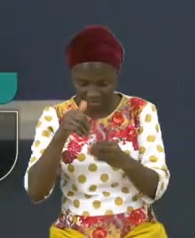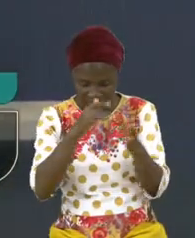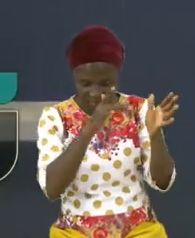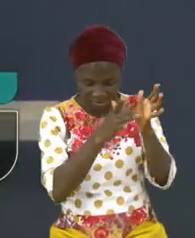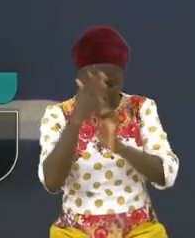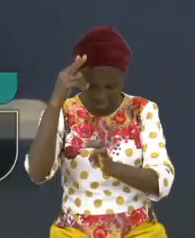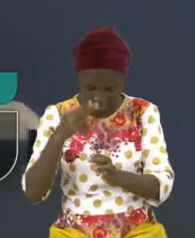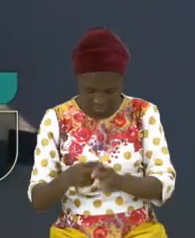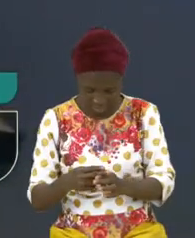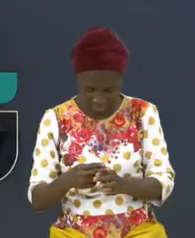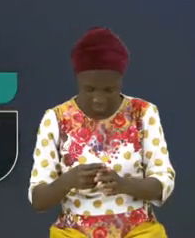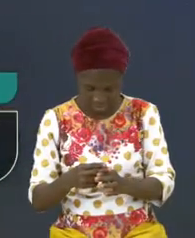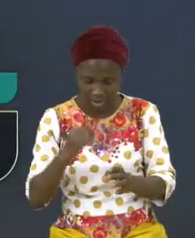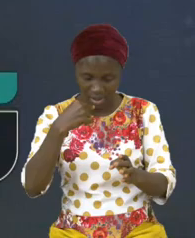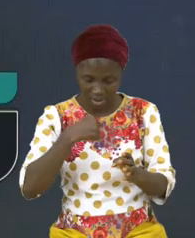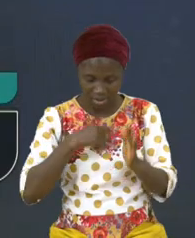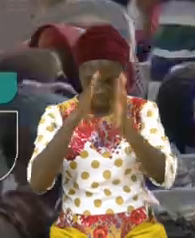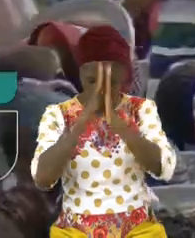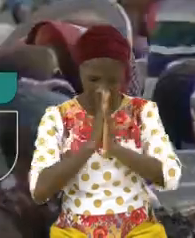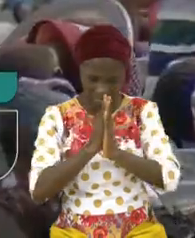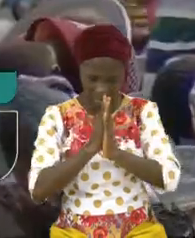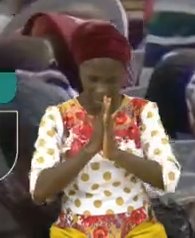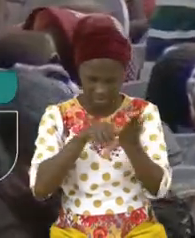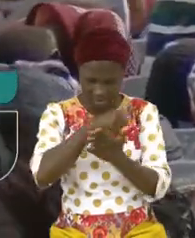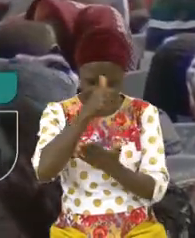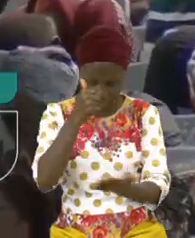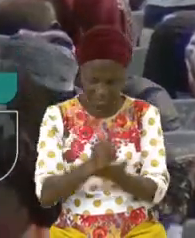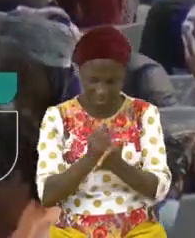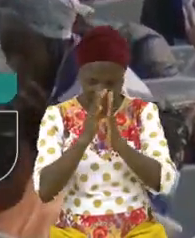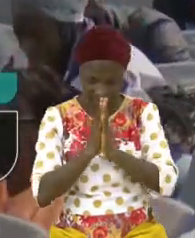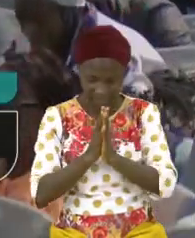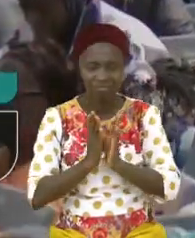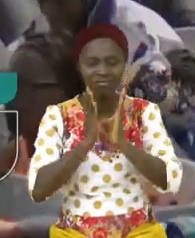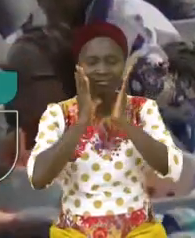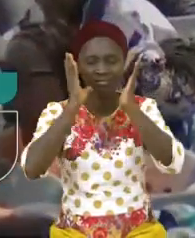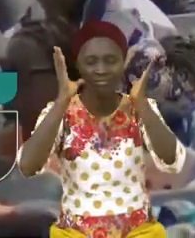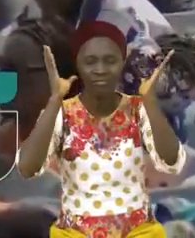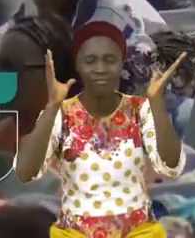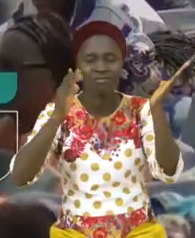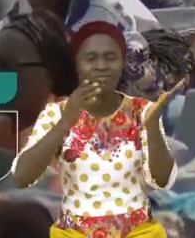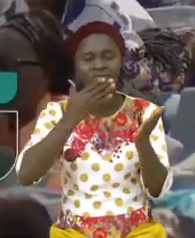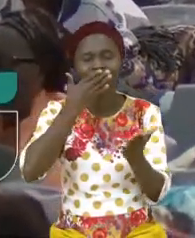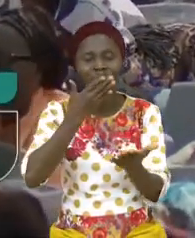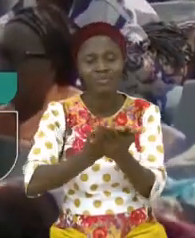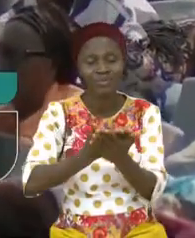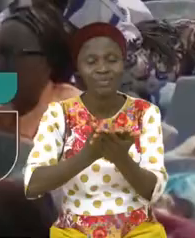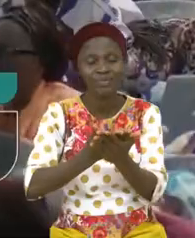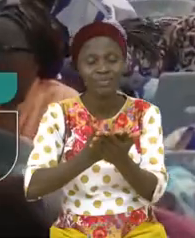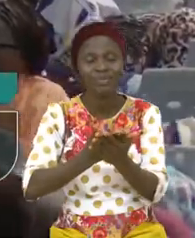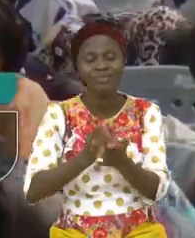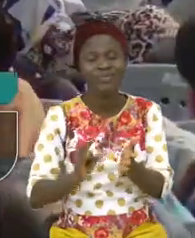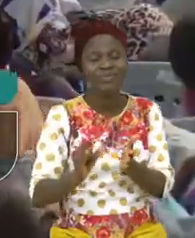Jesus' name, I pray. Let me have a good